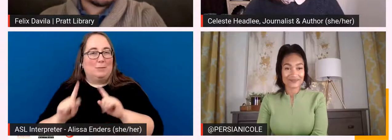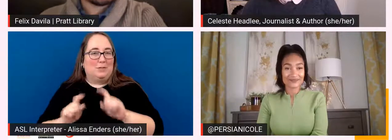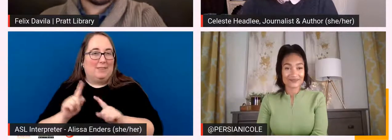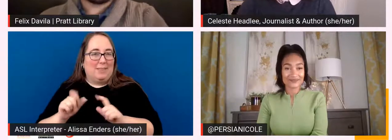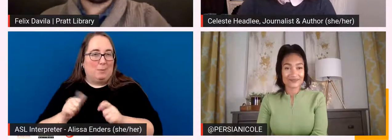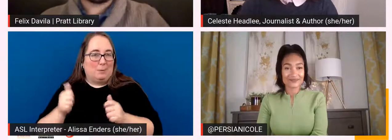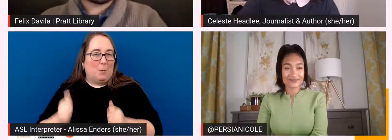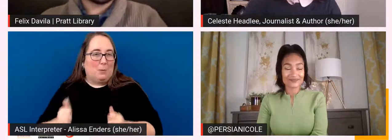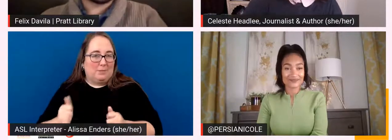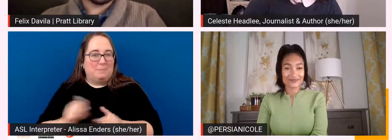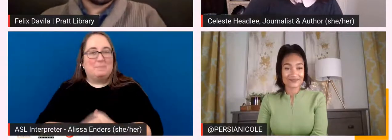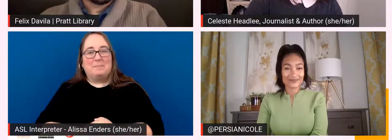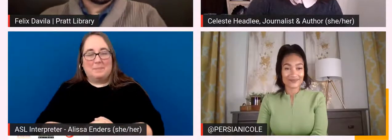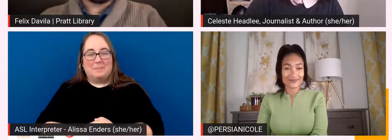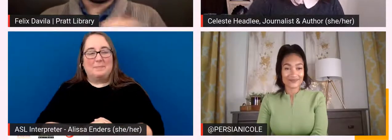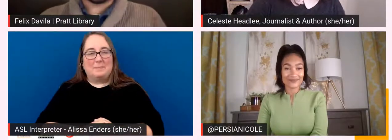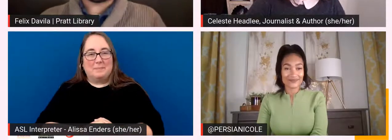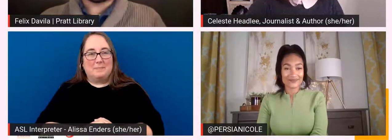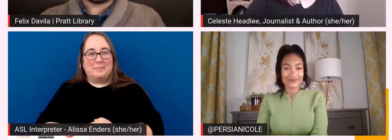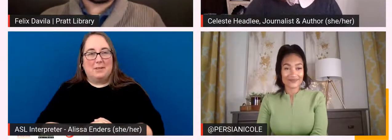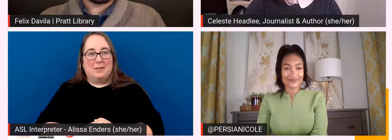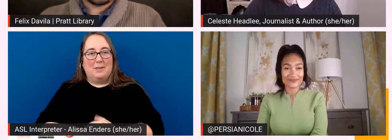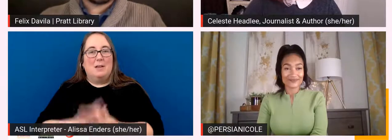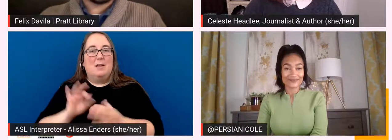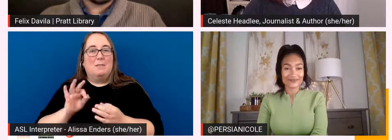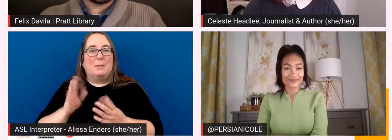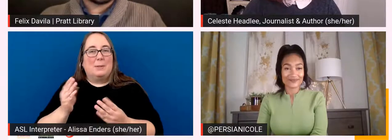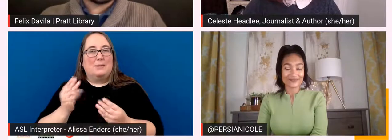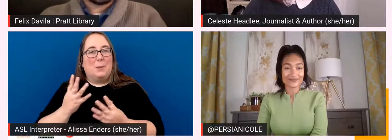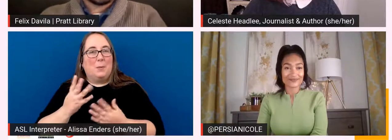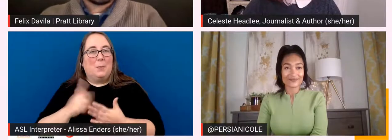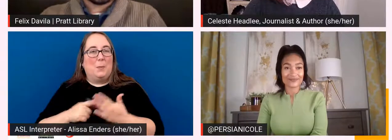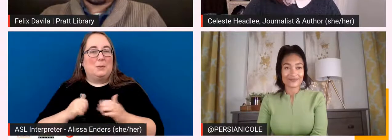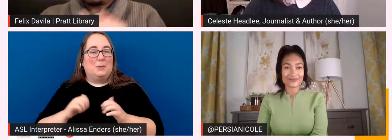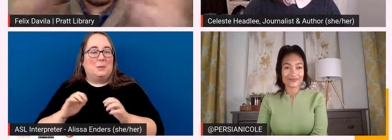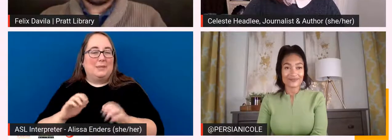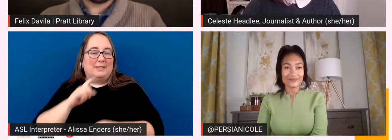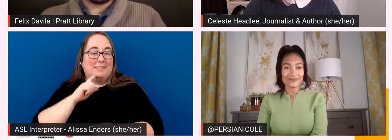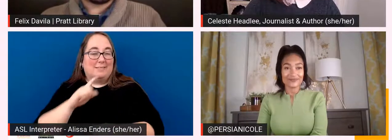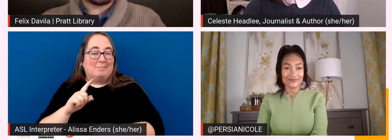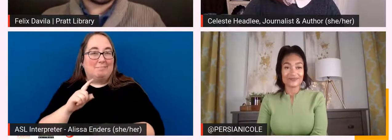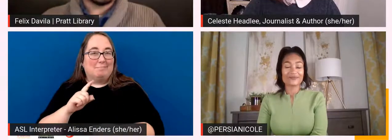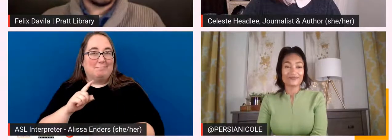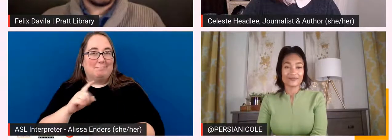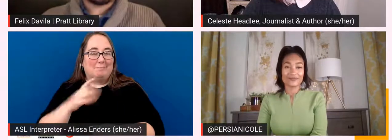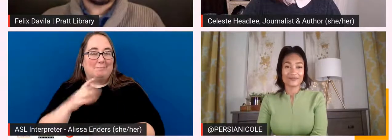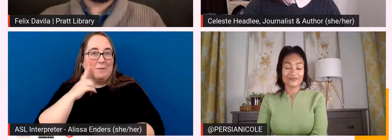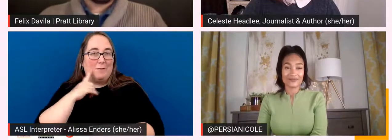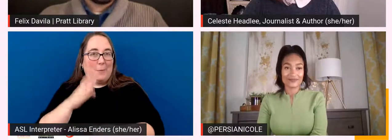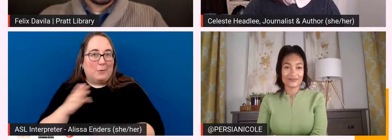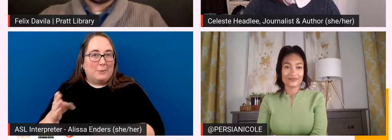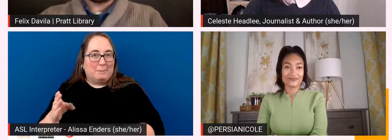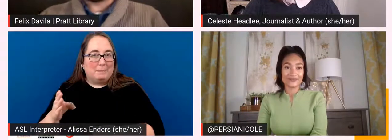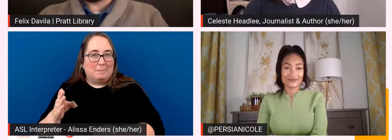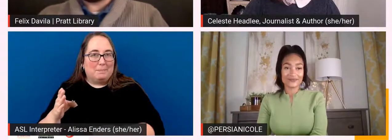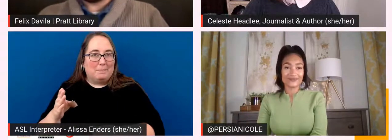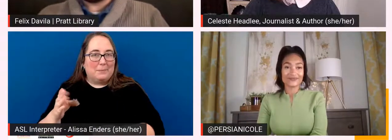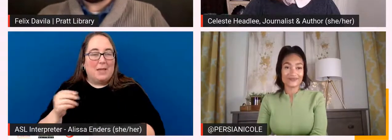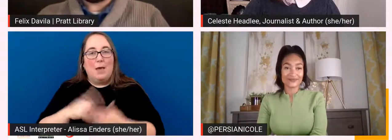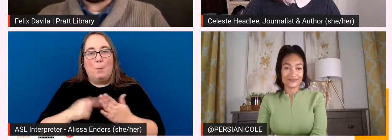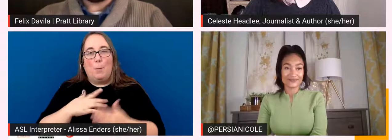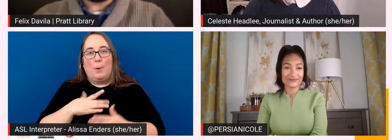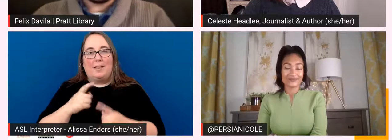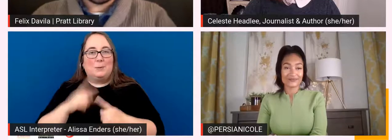earlier in the comments. Your input lets us know that what we're doing is, you know, good for Baltimore and what you would like to